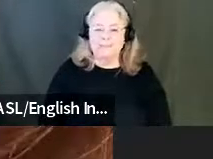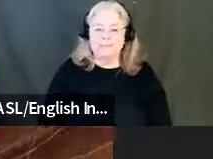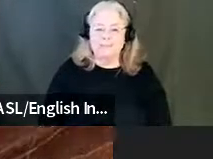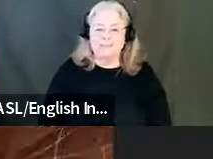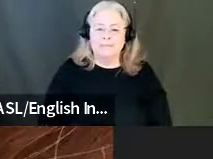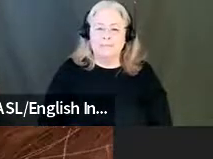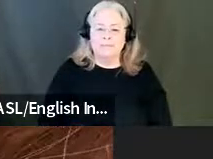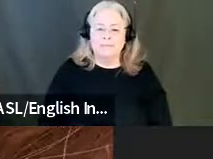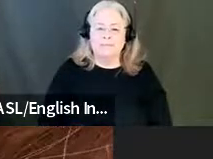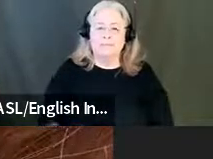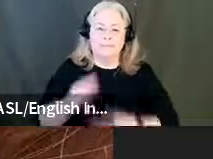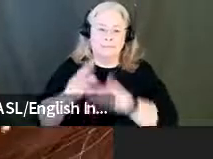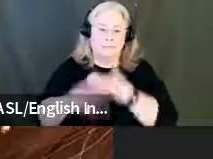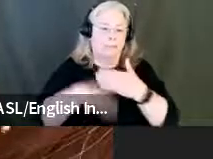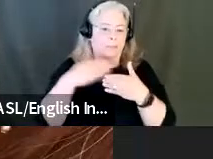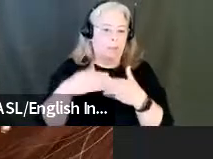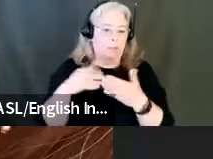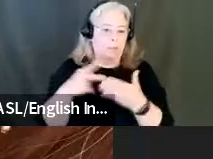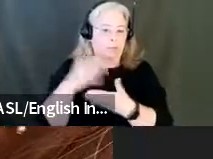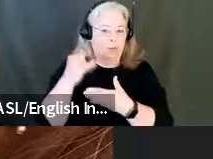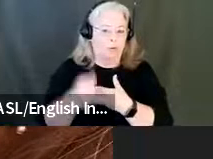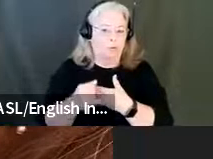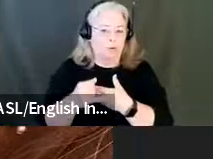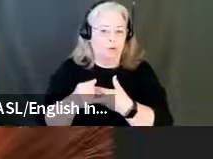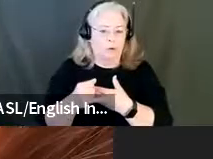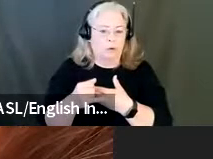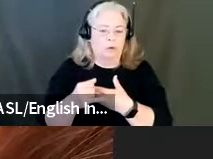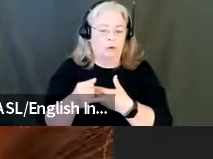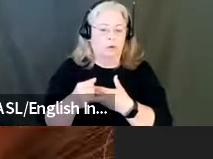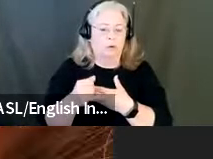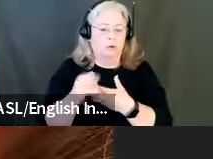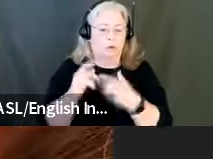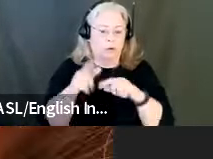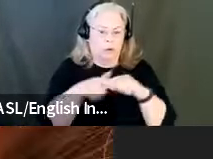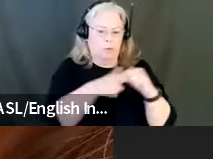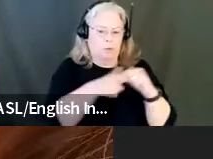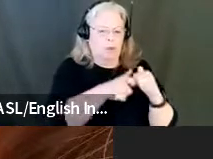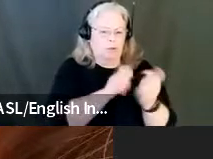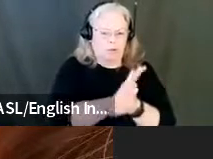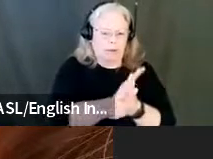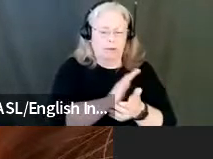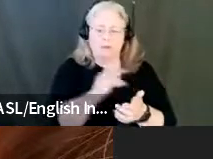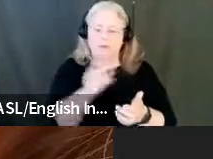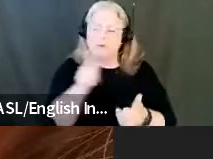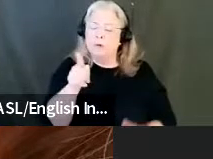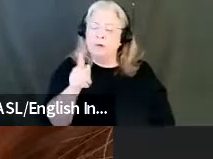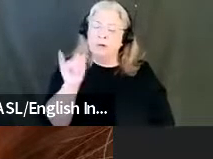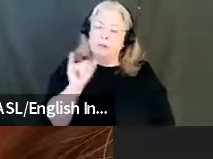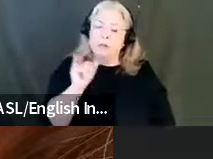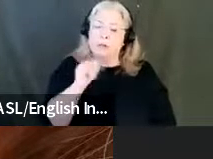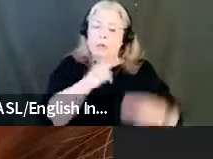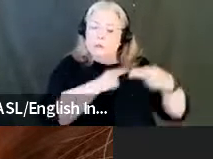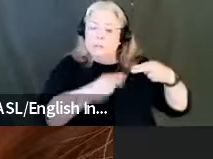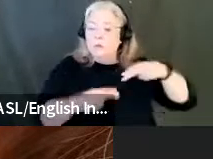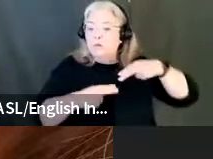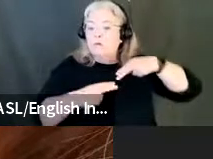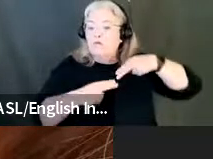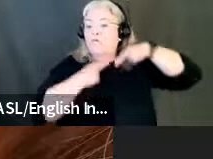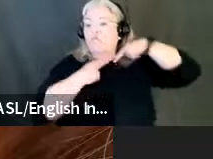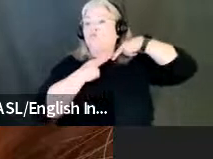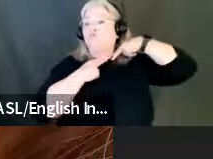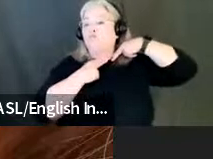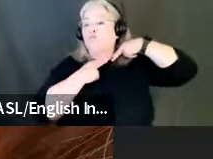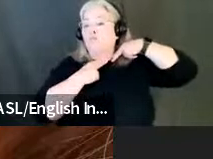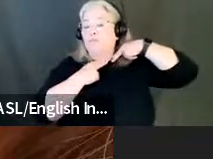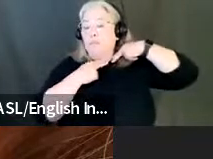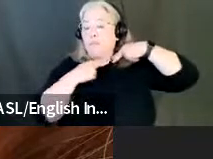All right, so this next project I'm talking about, I'm gonna just pause this here, is, have you ever had where the seatbelt comes up and grabs